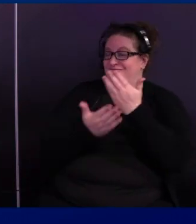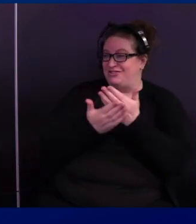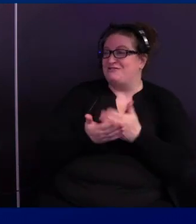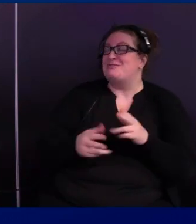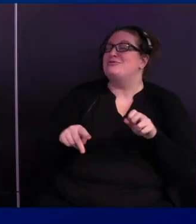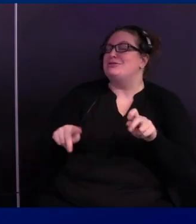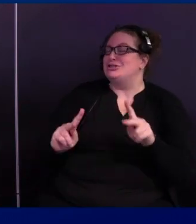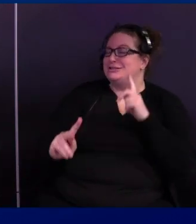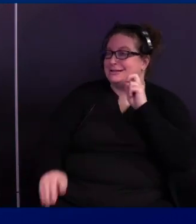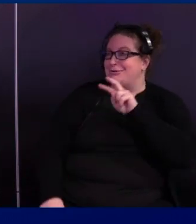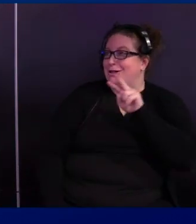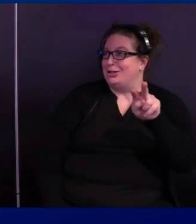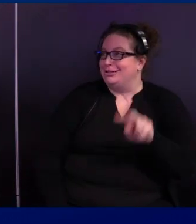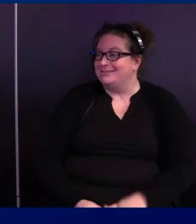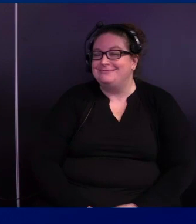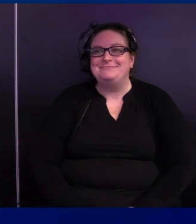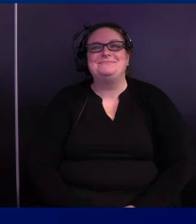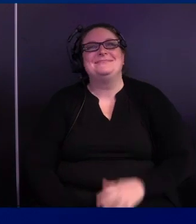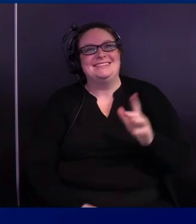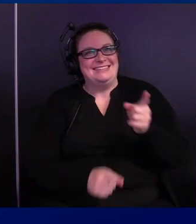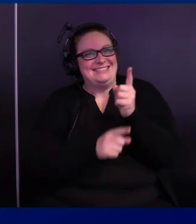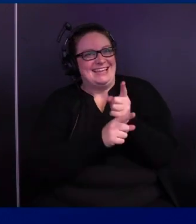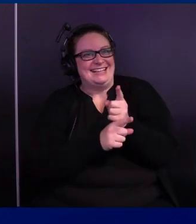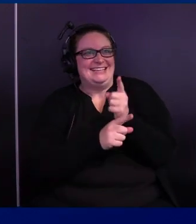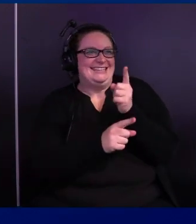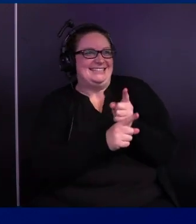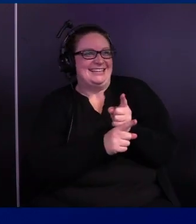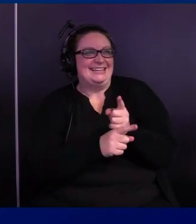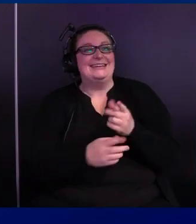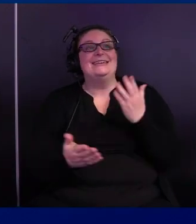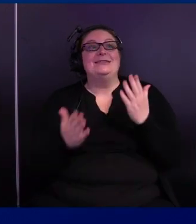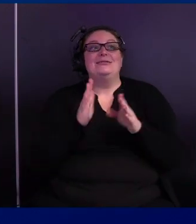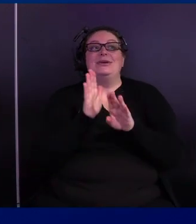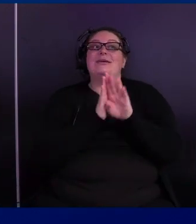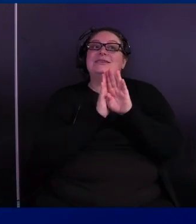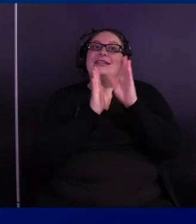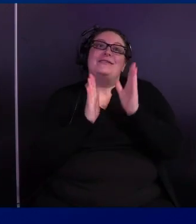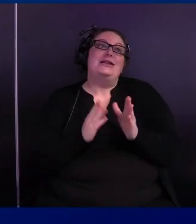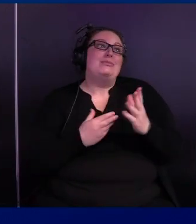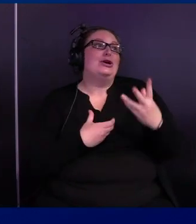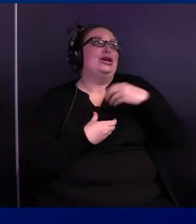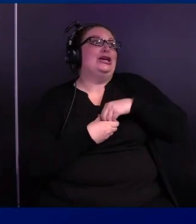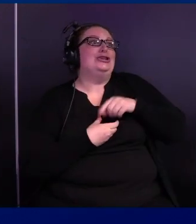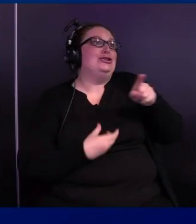to go check this out. Exactly. Exactly. Yeah. Maybe there is a developer in you after all.